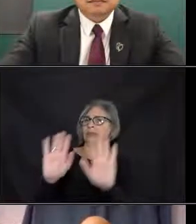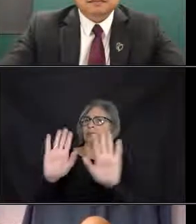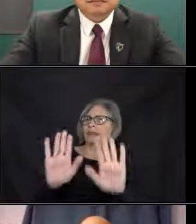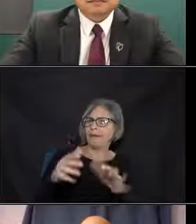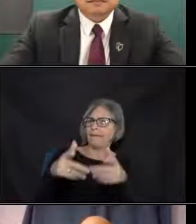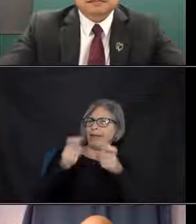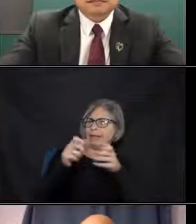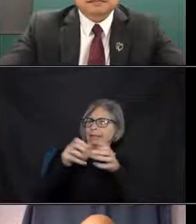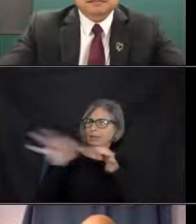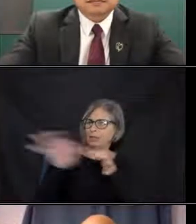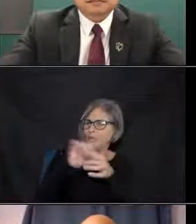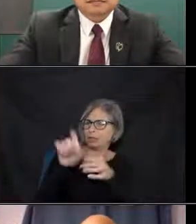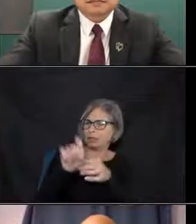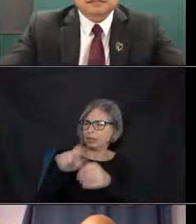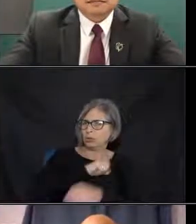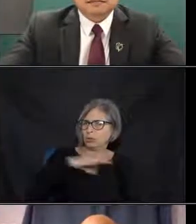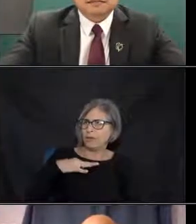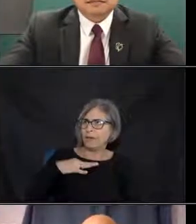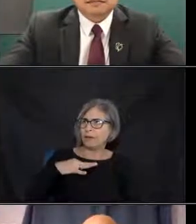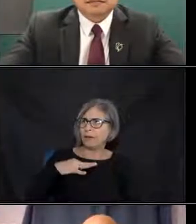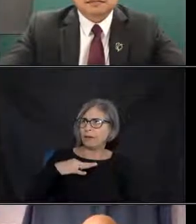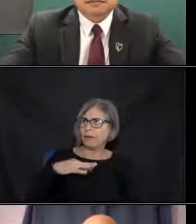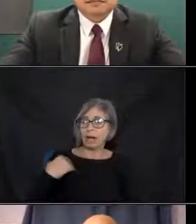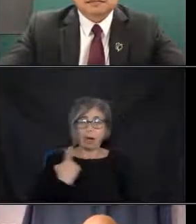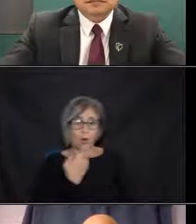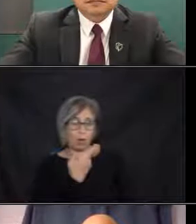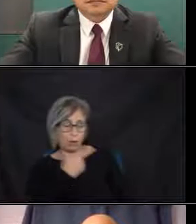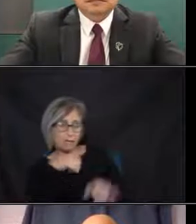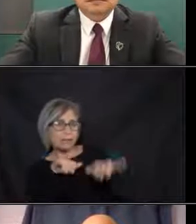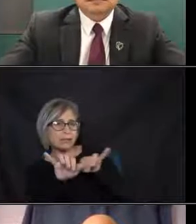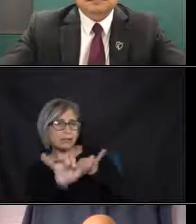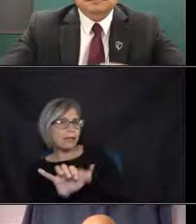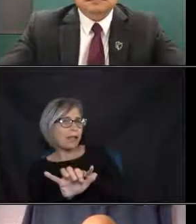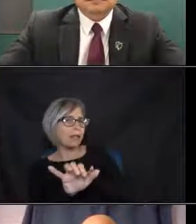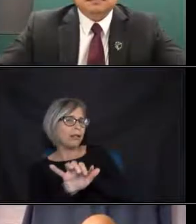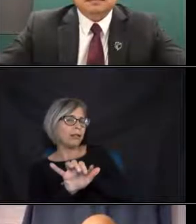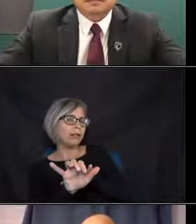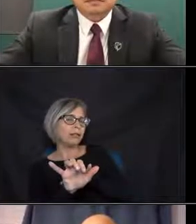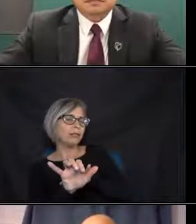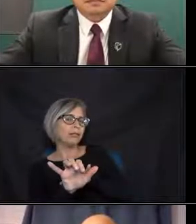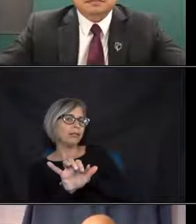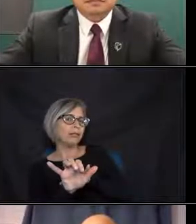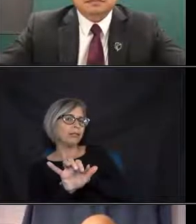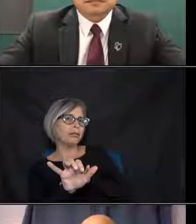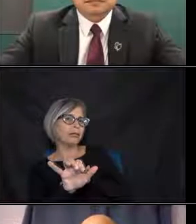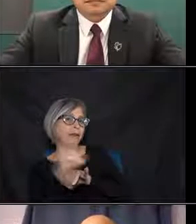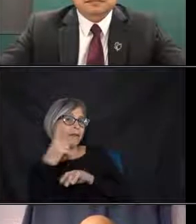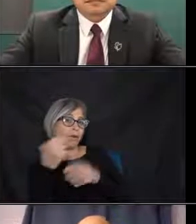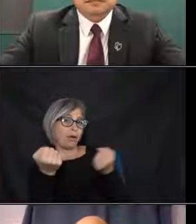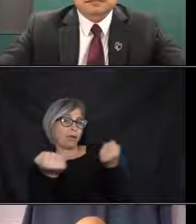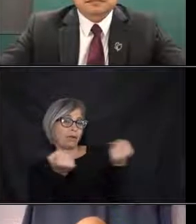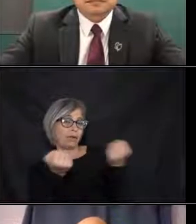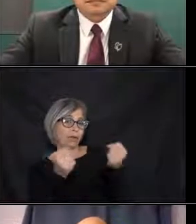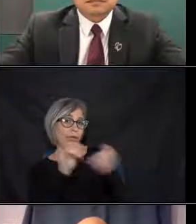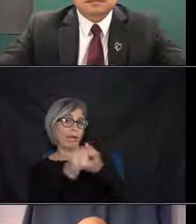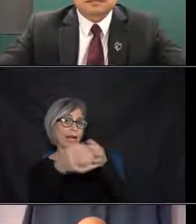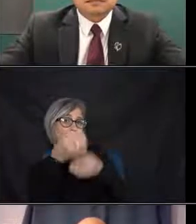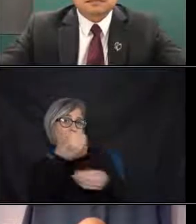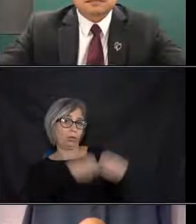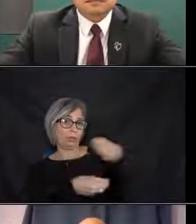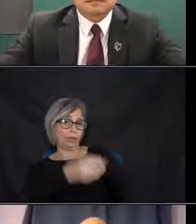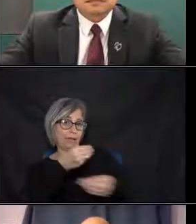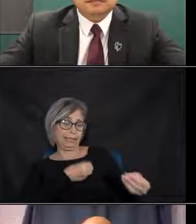comment, a quick question to staff on this. Are we still for the vehicles that are being replaced, are we still,